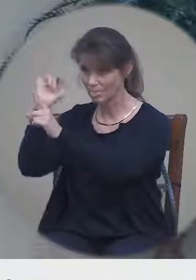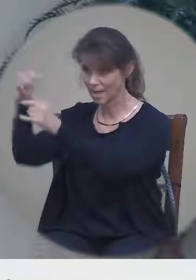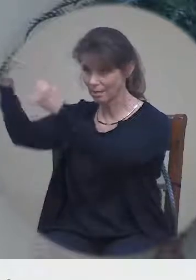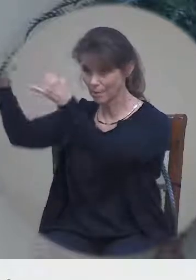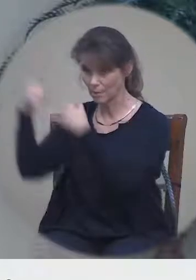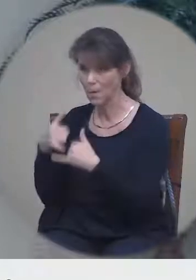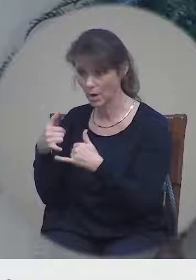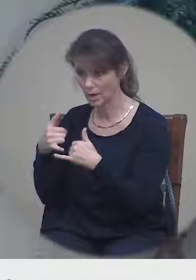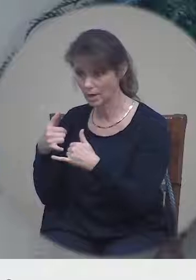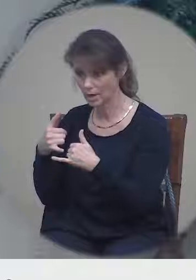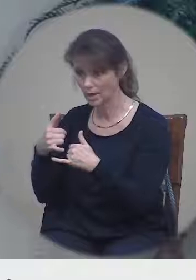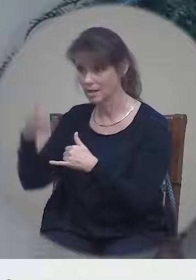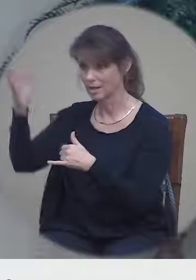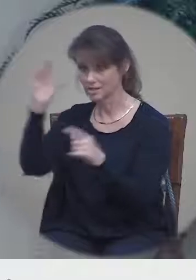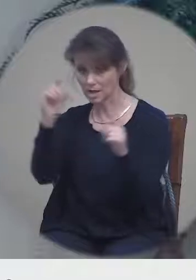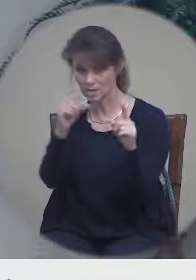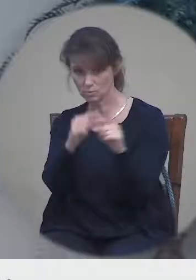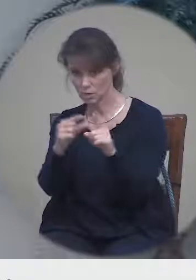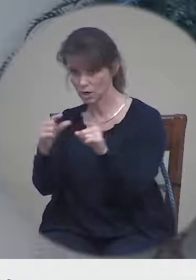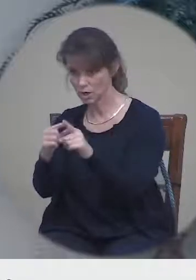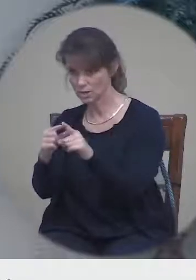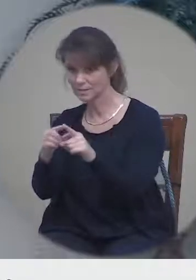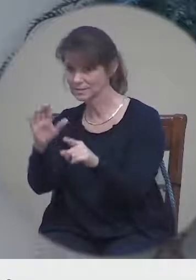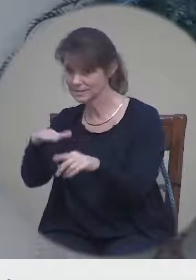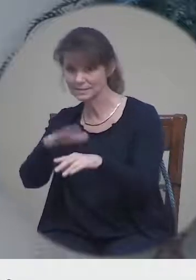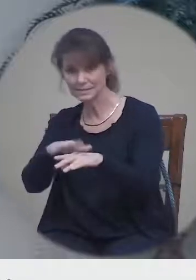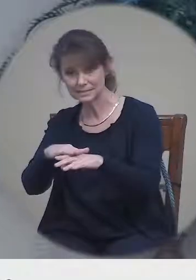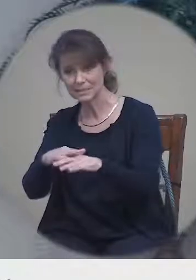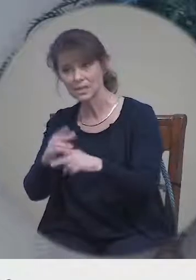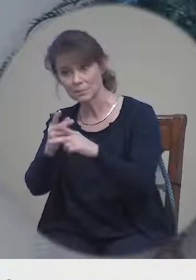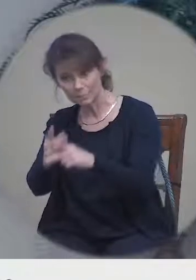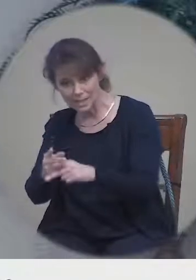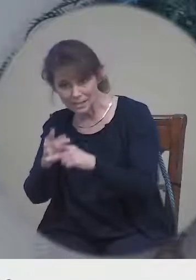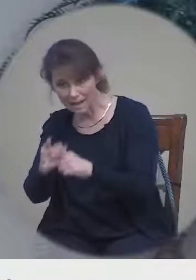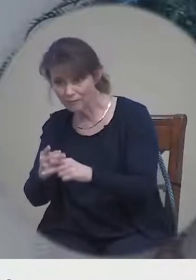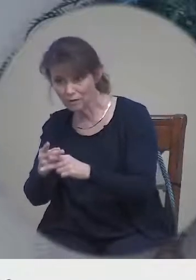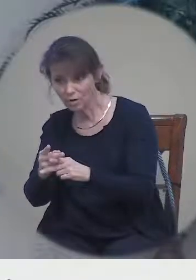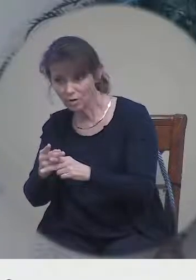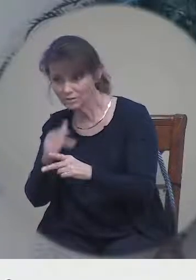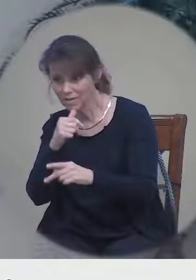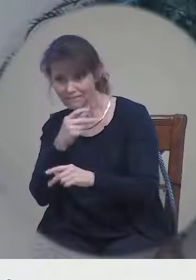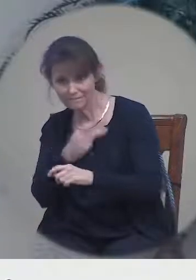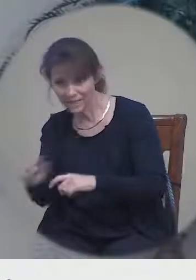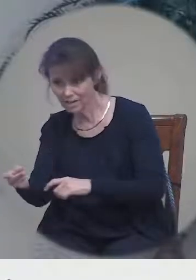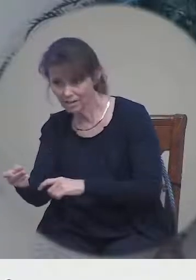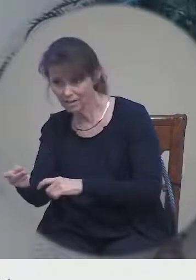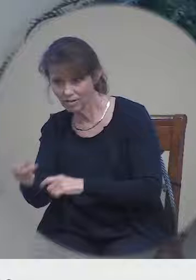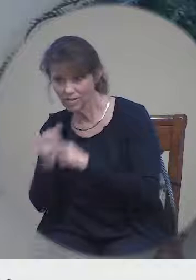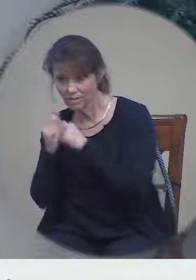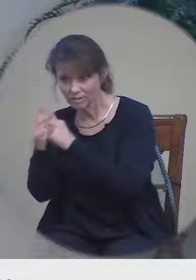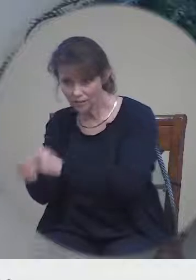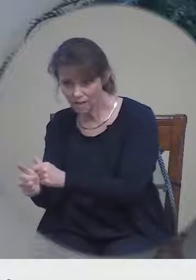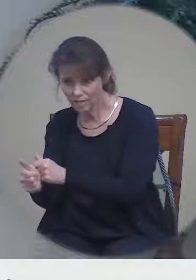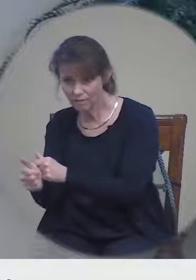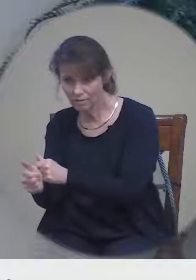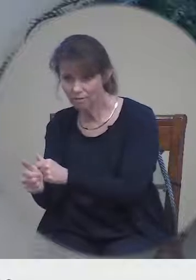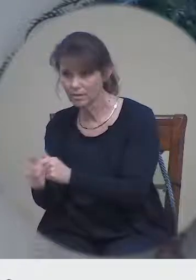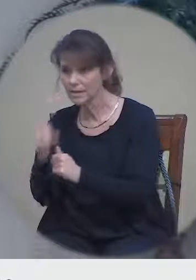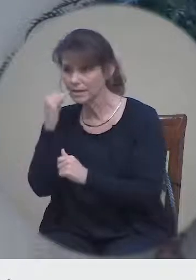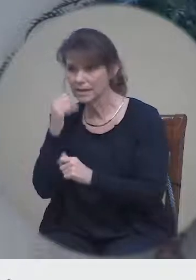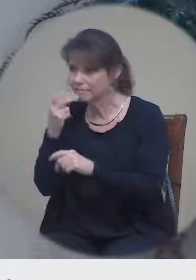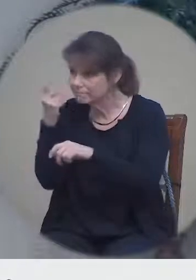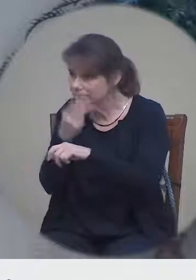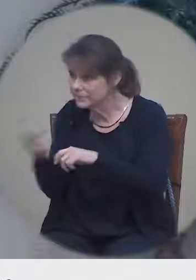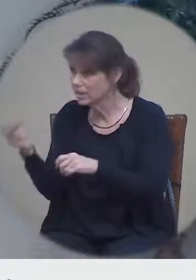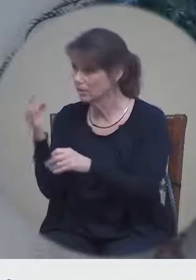He says, be careful lest any of you fall short of the grace of God, lest any root of bitterness springing up